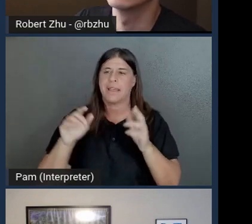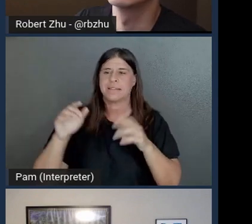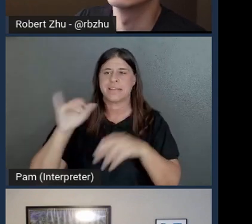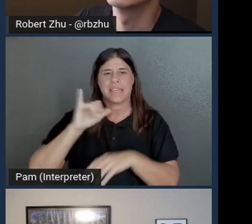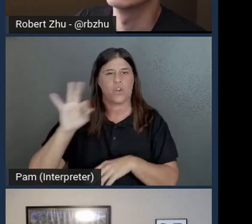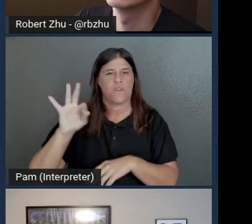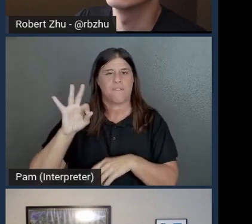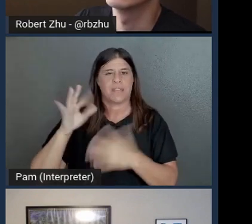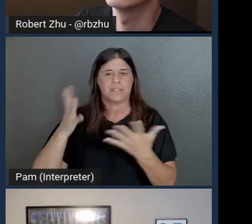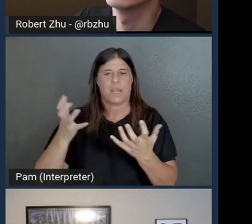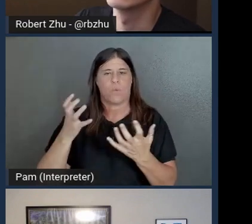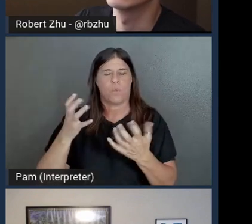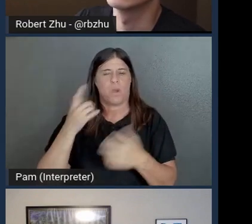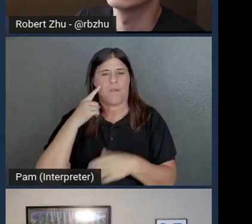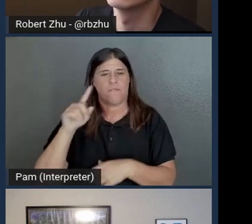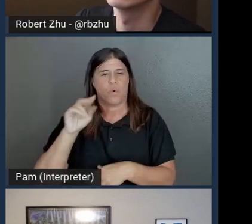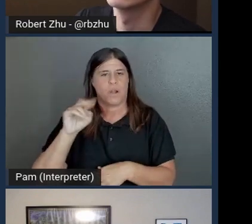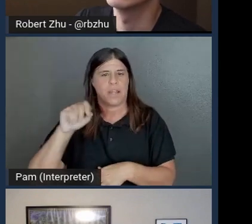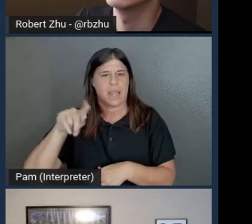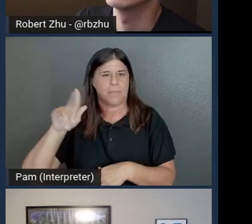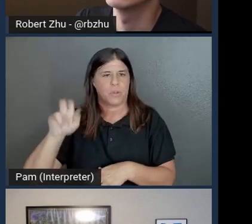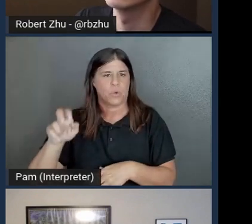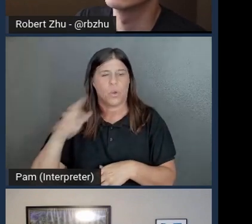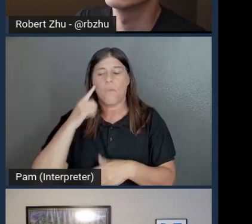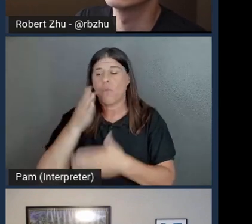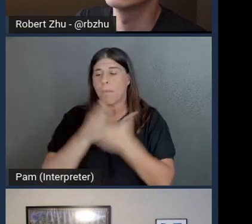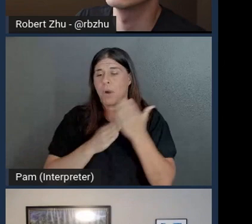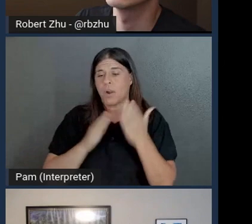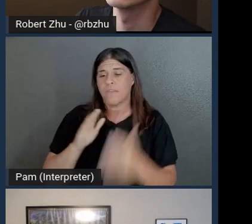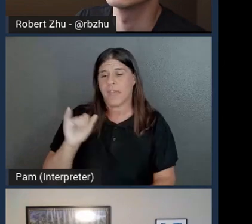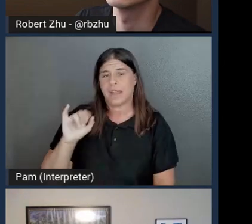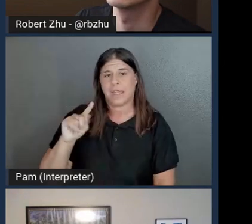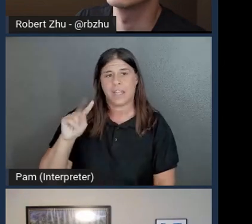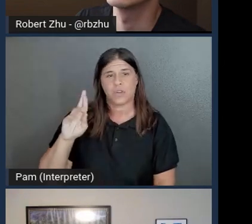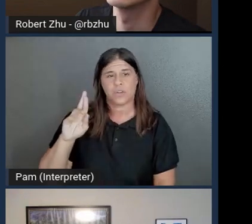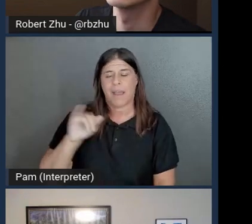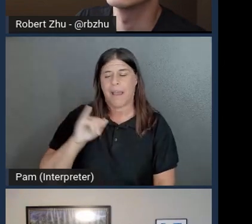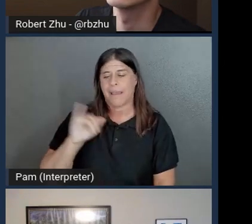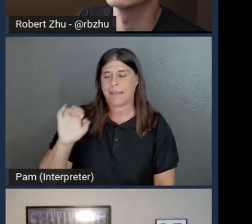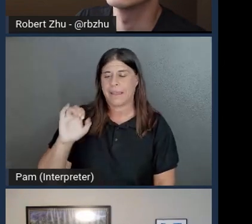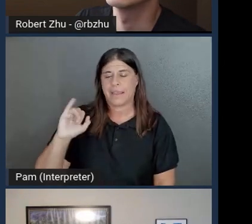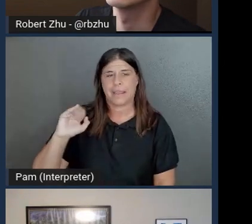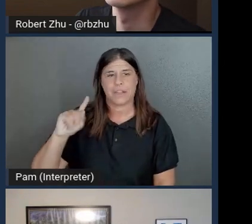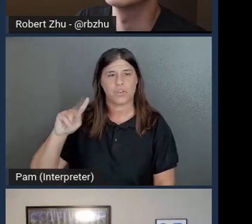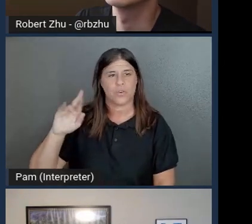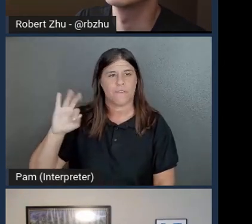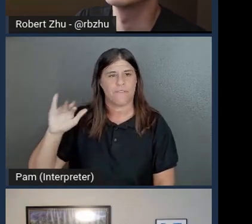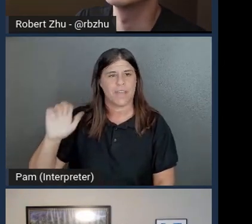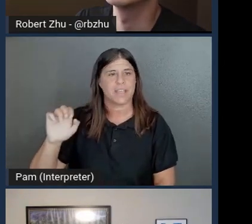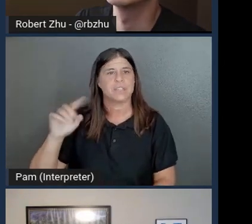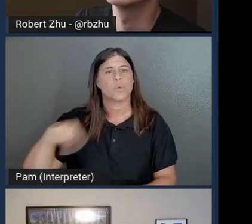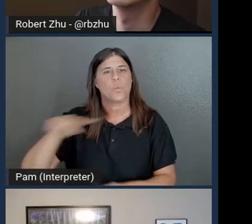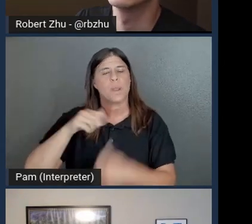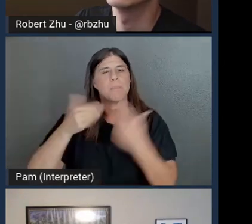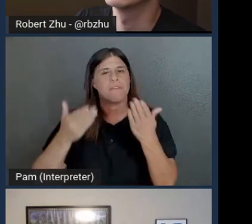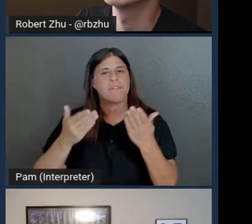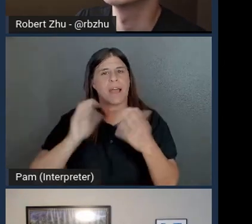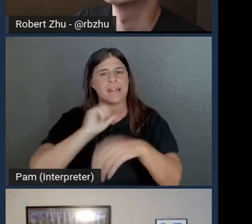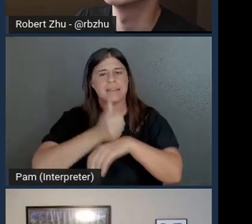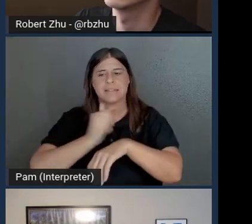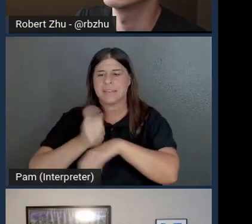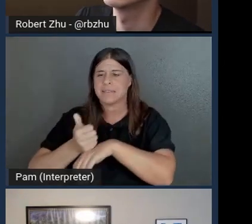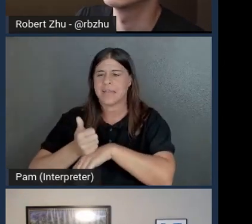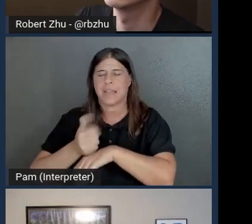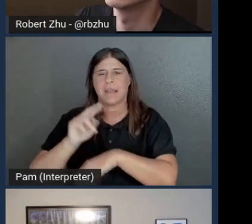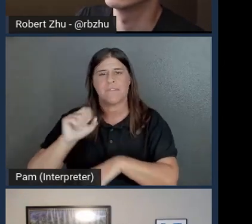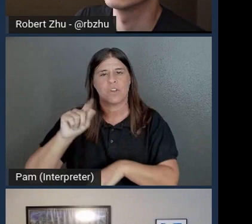into Neptune. As part of that IDE interface, what we actually provide is a set of getting started notebooks. A set of